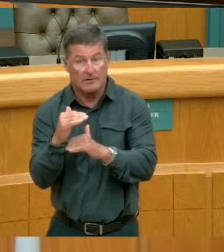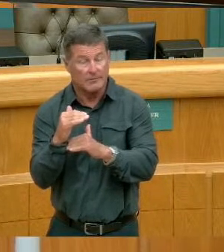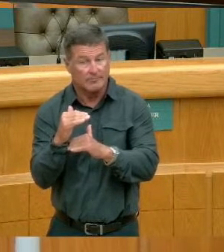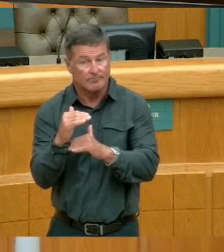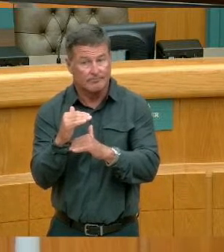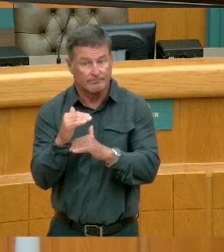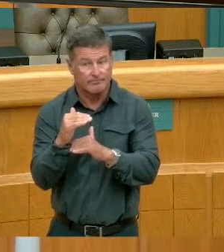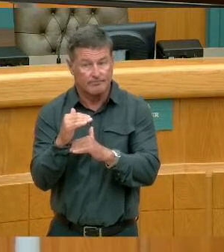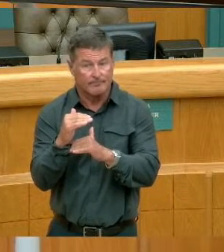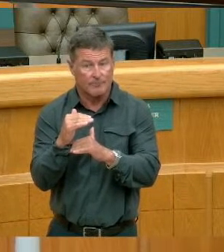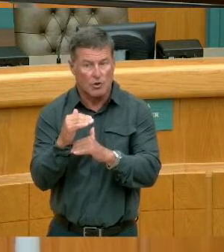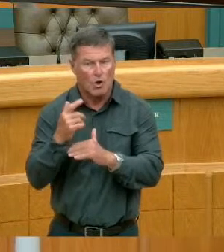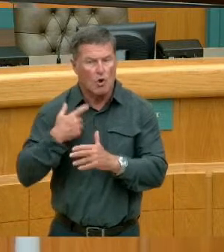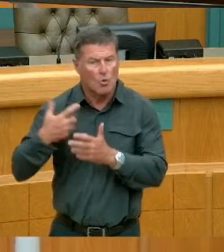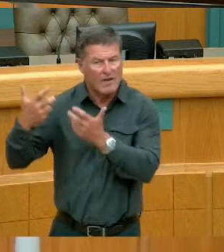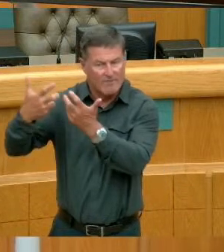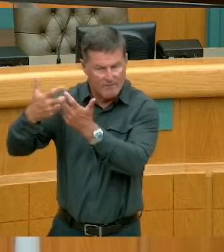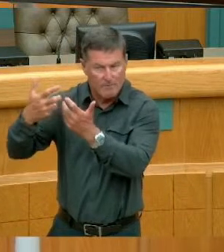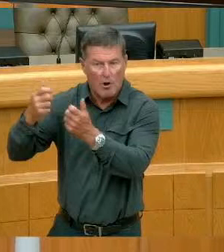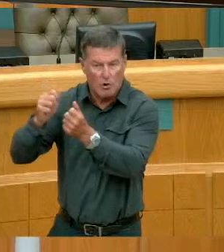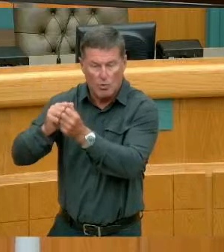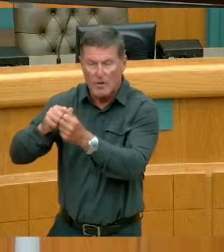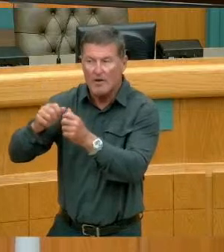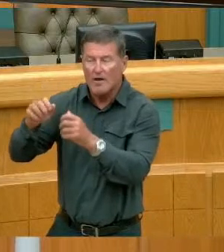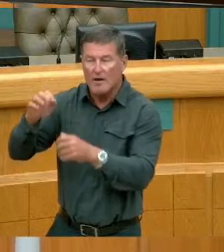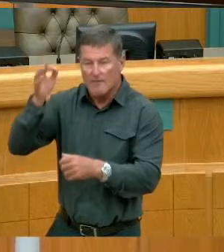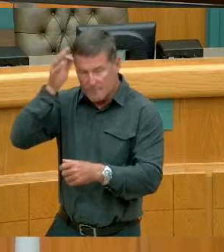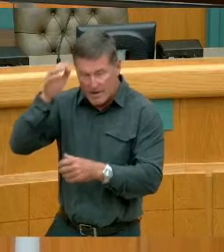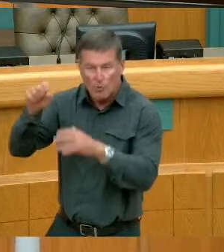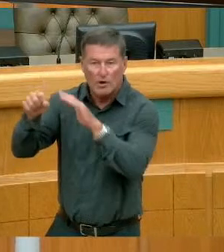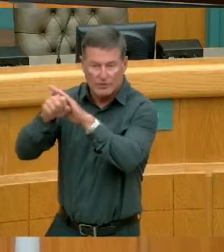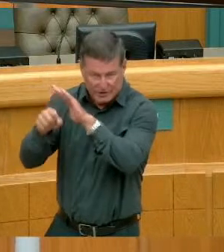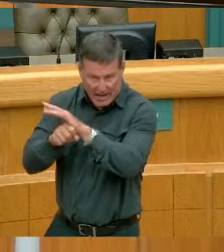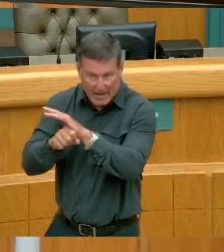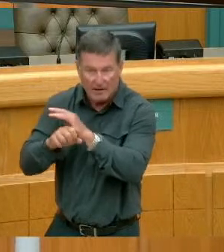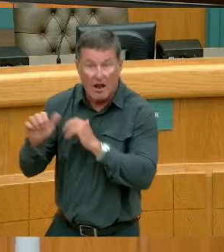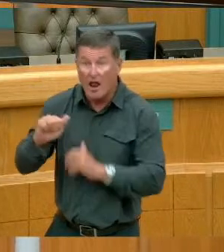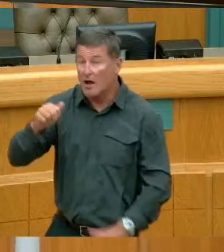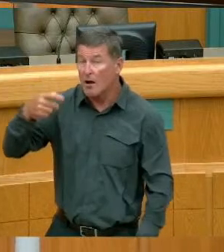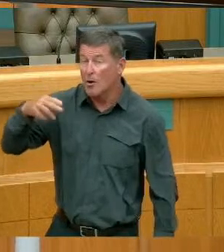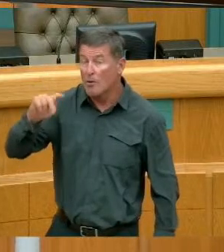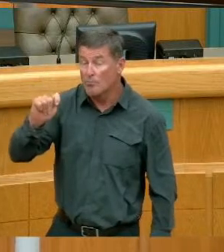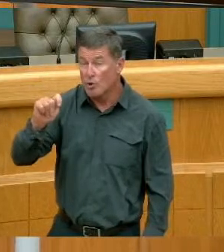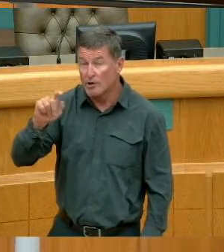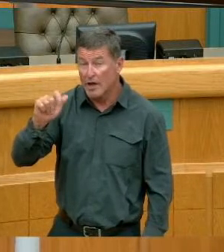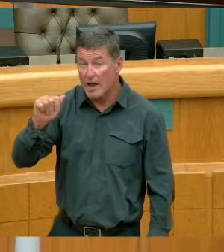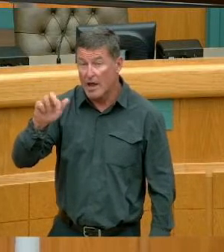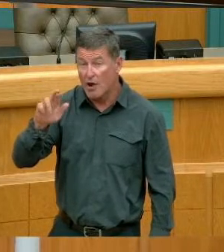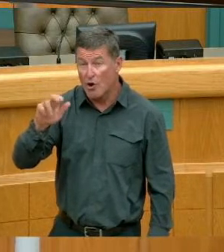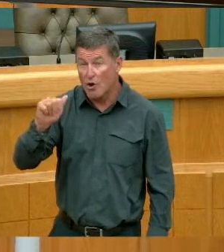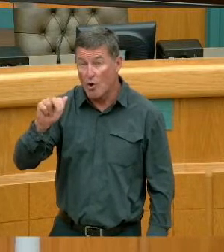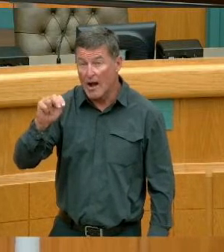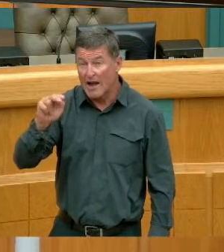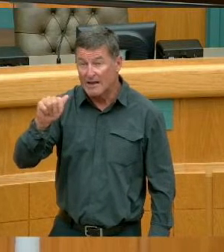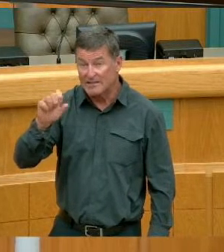with partners that we have at the federal, state, and other jurisdictions like Port Aransas, 100 miles of